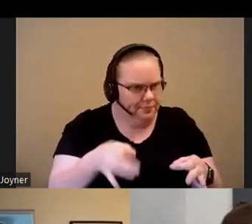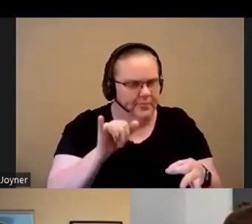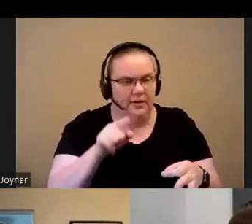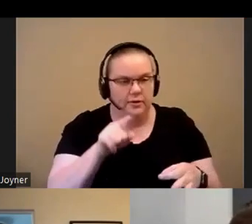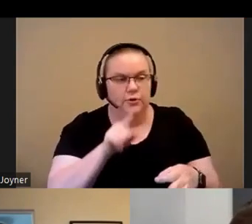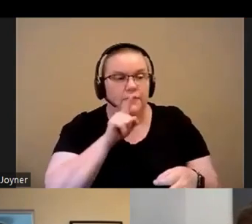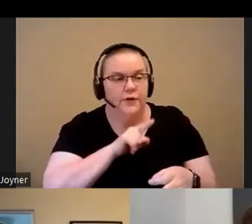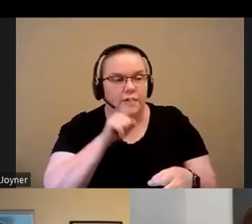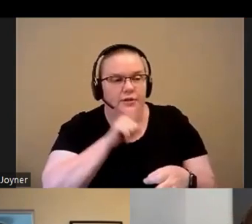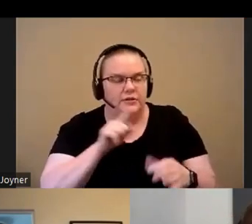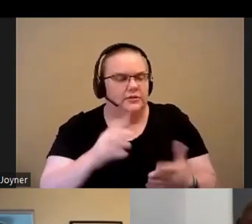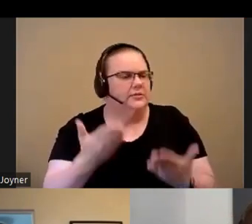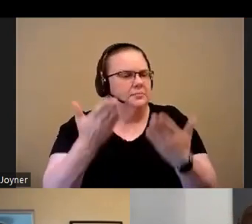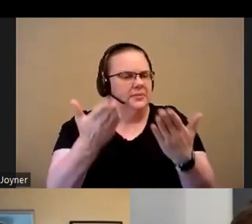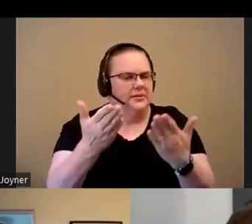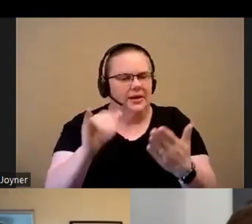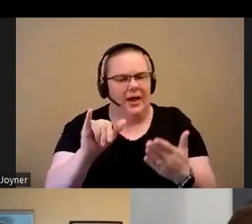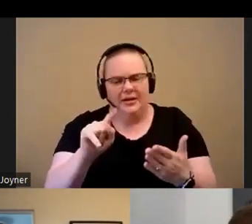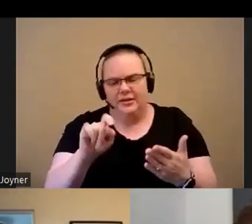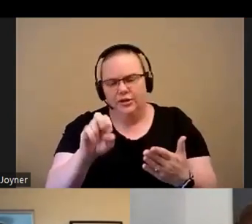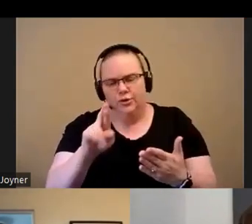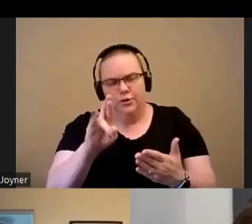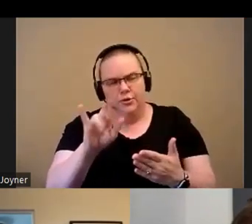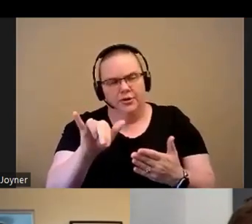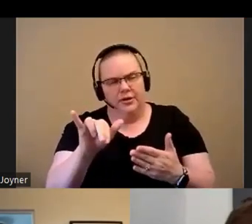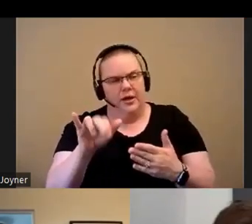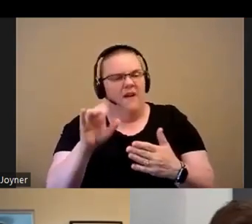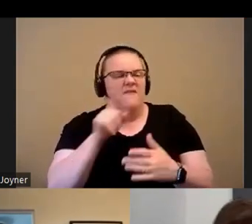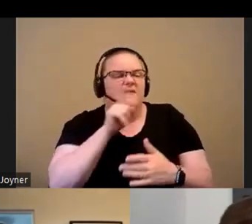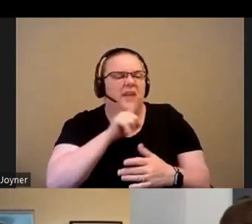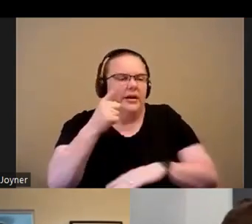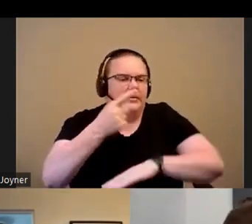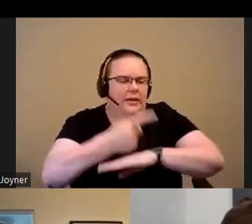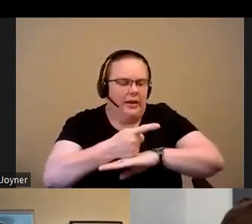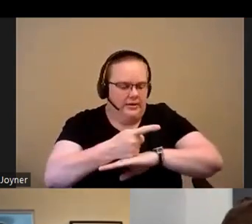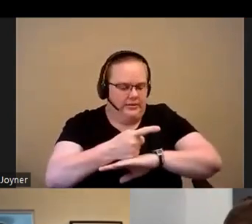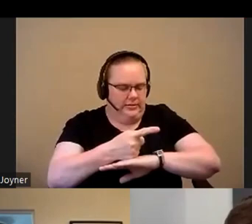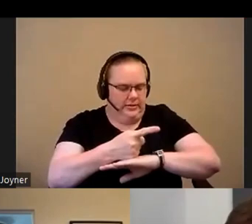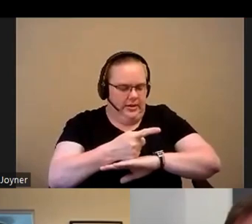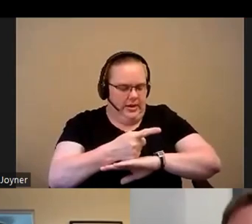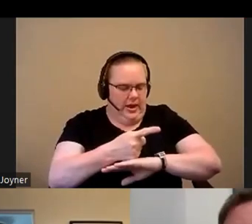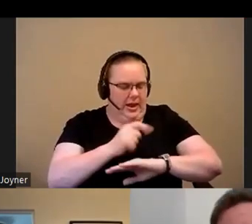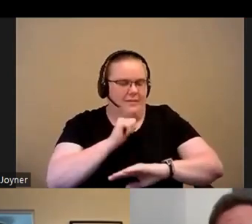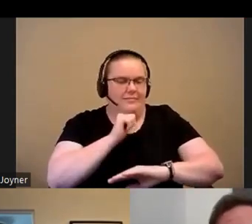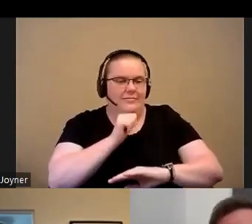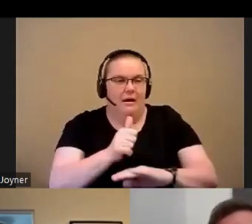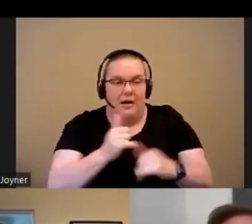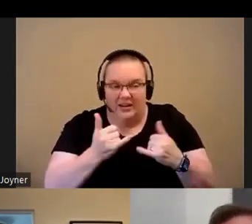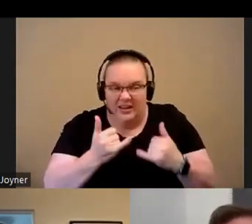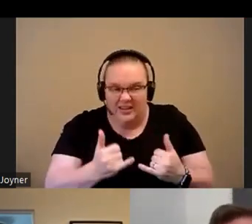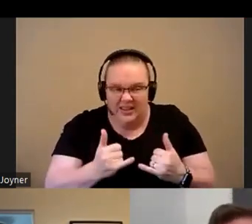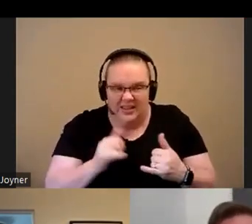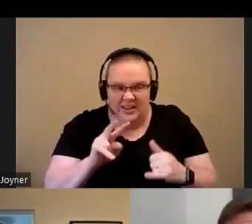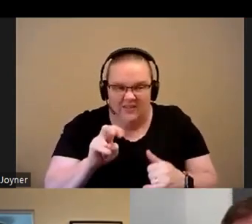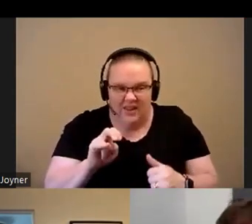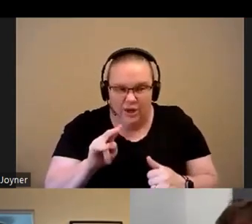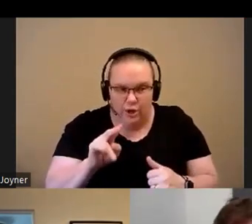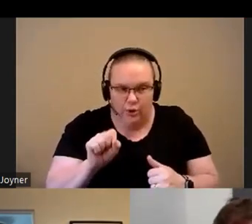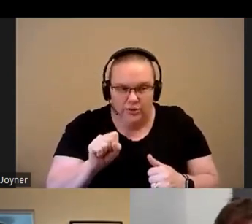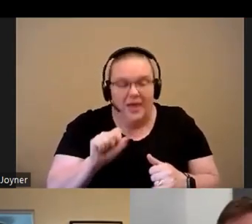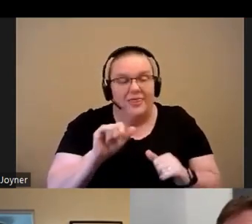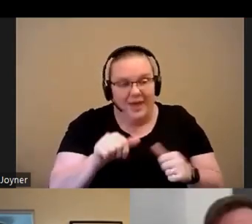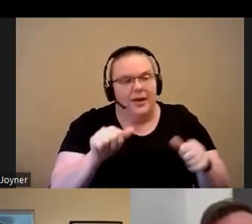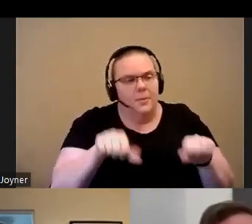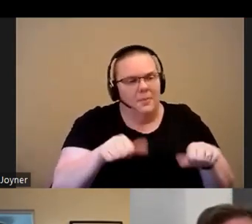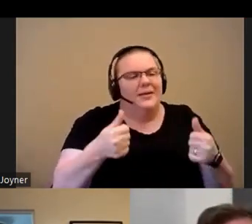are fraudulently submitting an itinerary of fake dates at non-existent venues, that could be a denial with